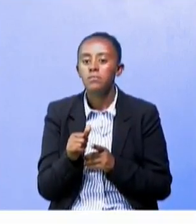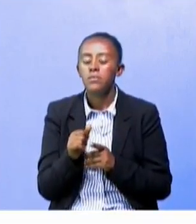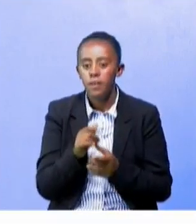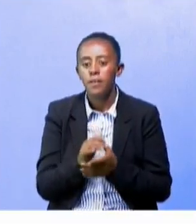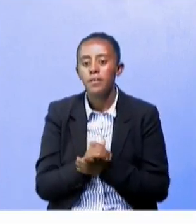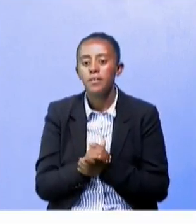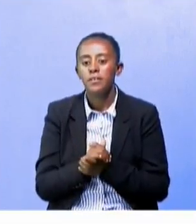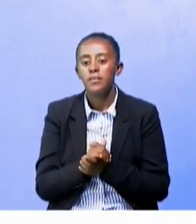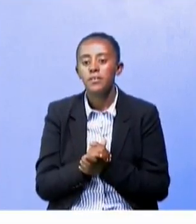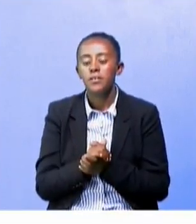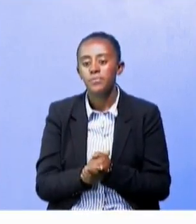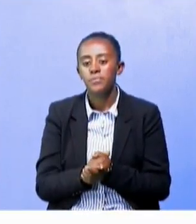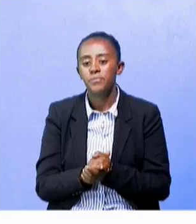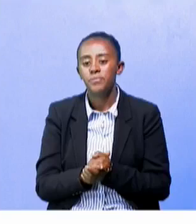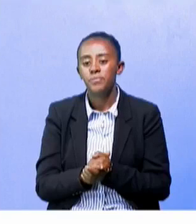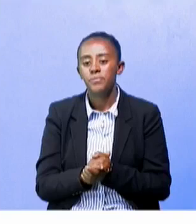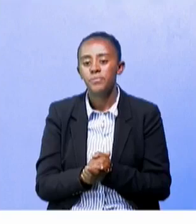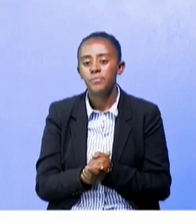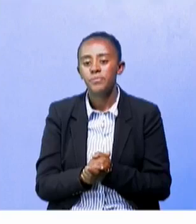really agree.